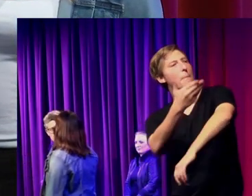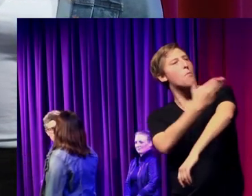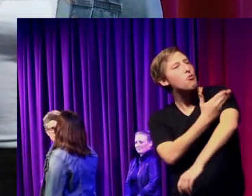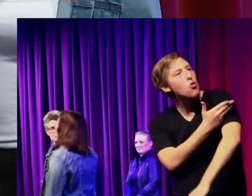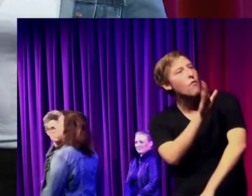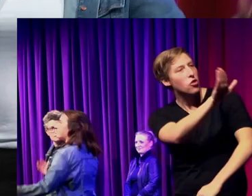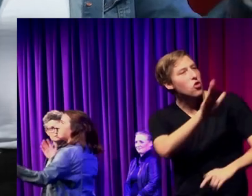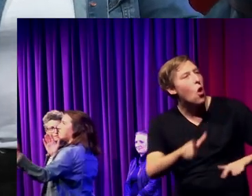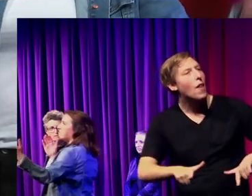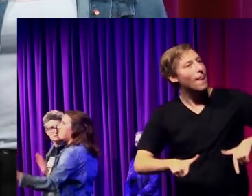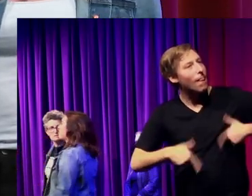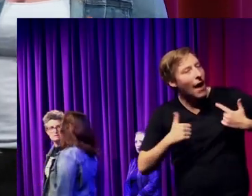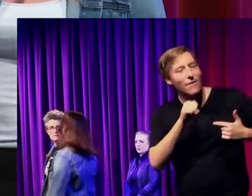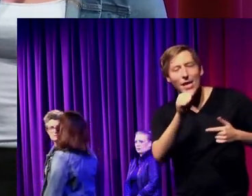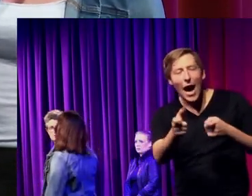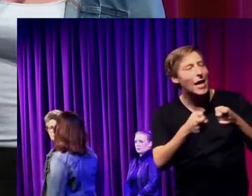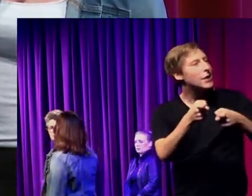different.